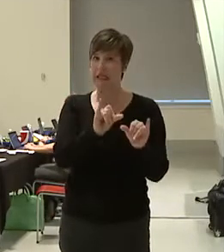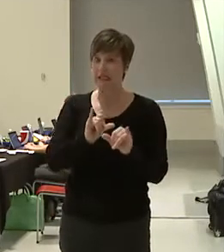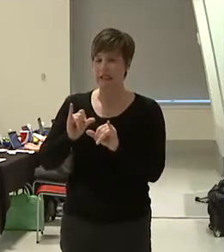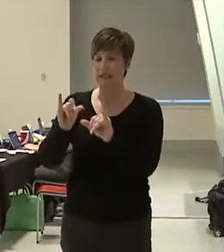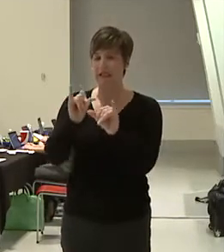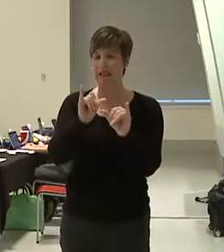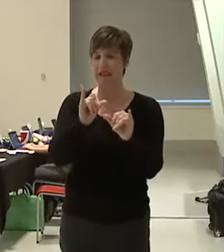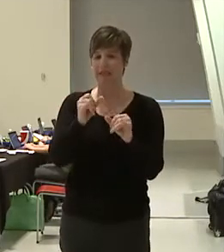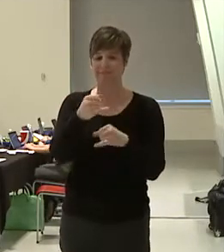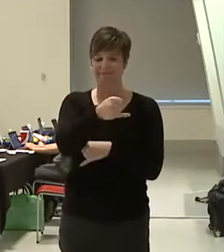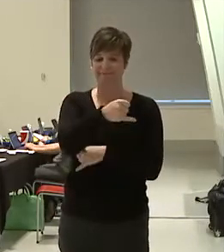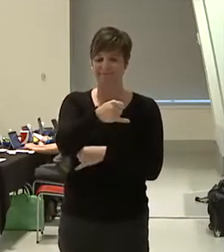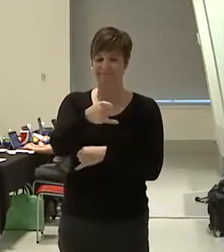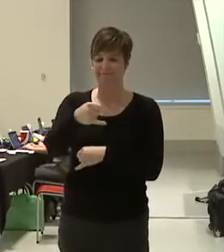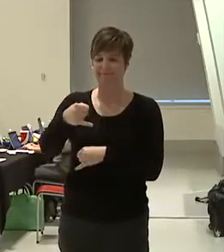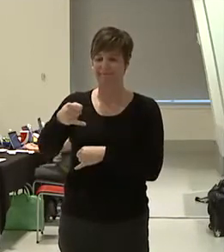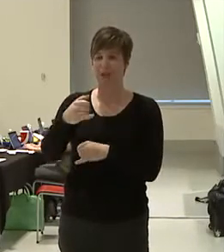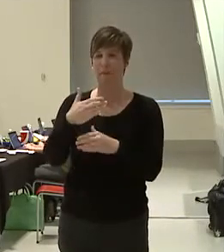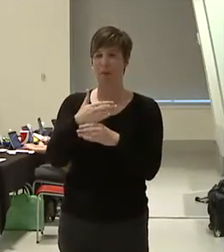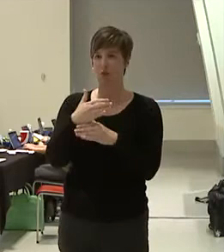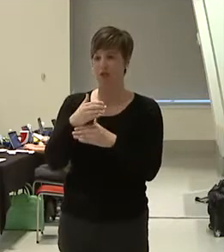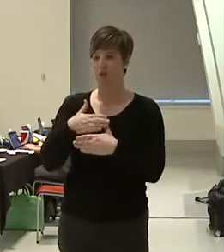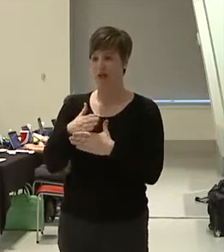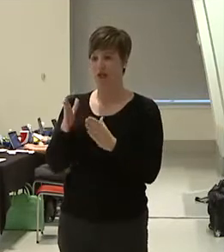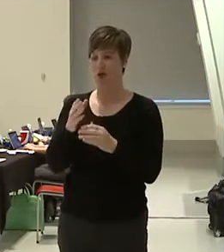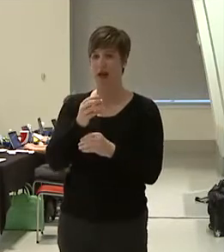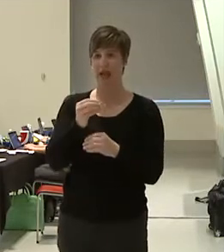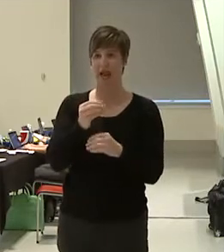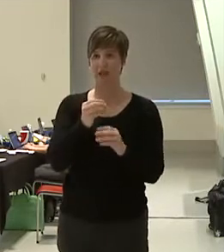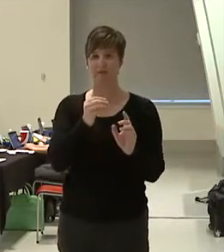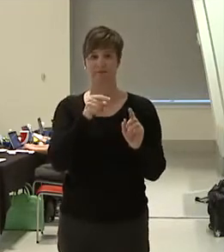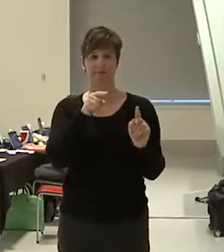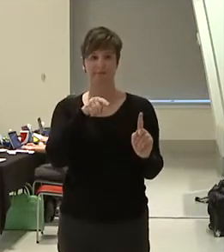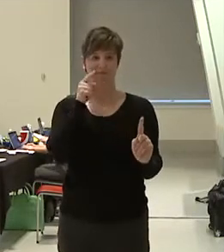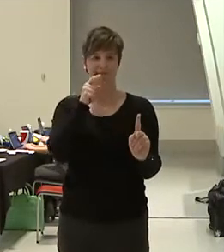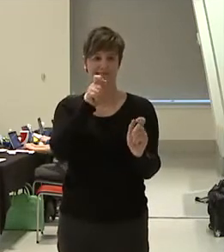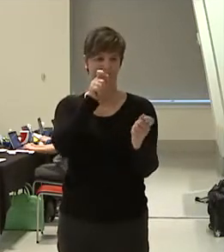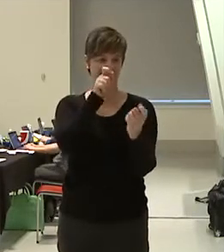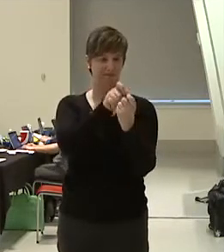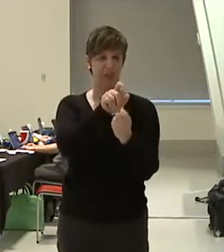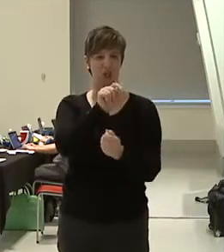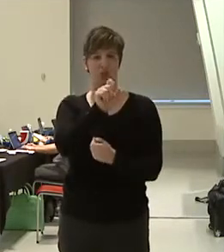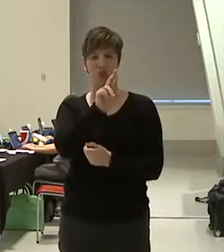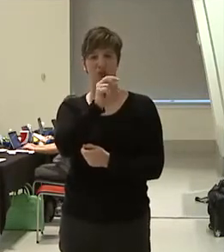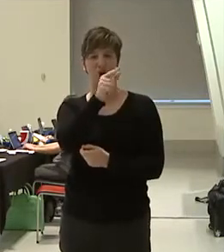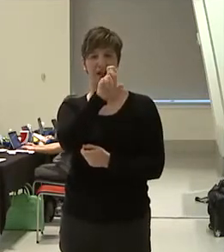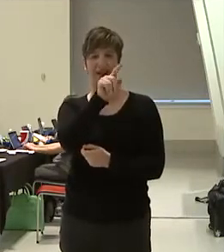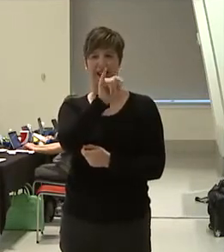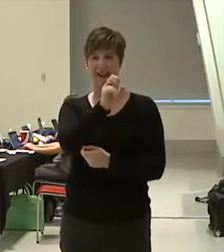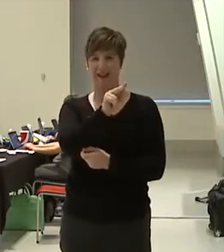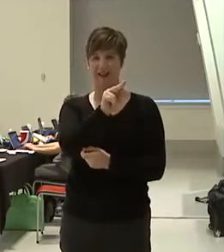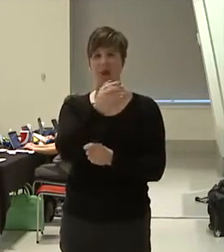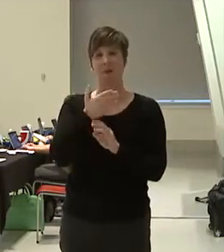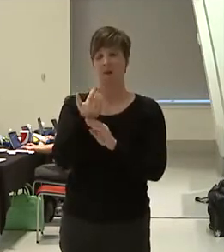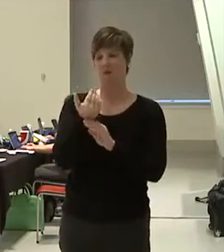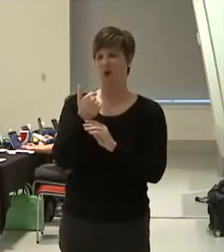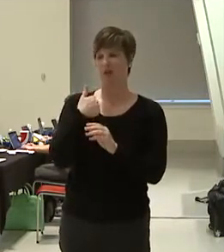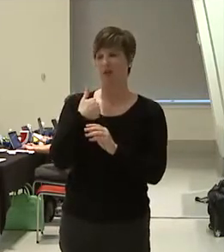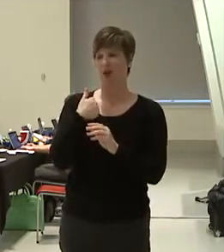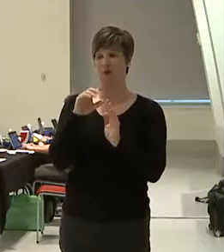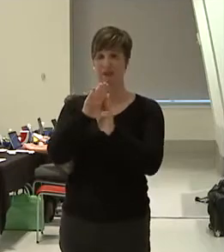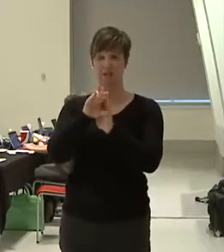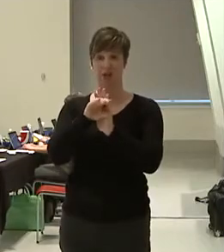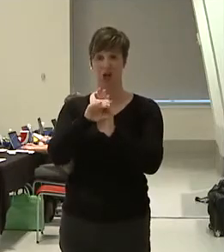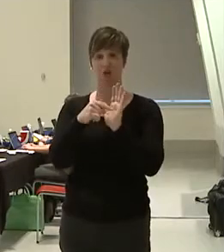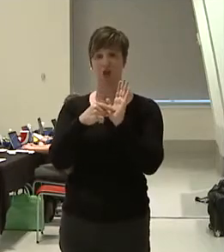thin line between transparency and targeting crossed. So earlier there was discussion of the video that was released of the officer